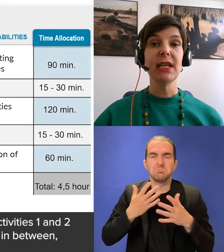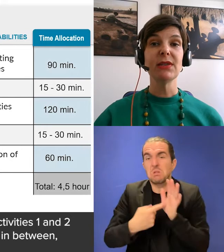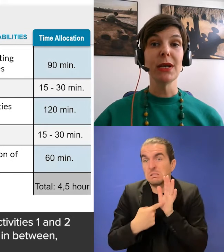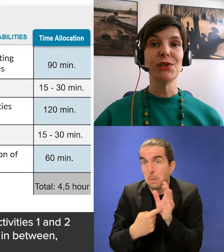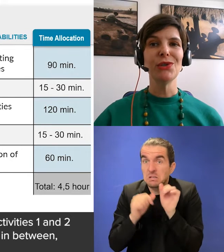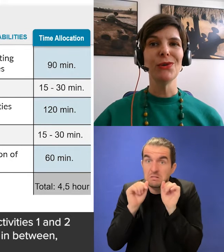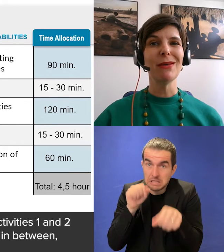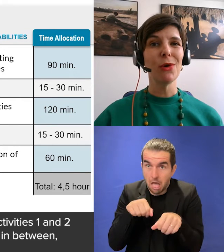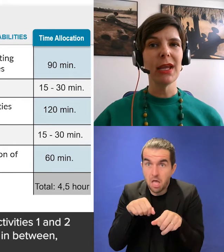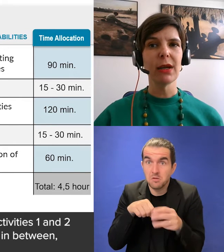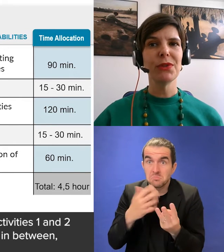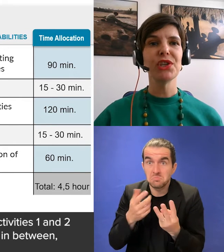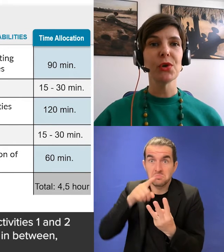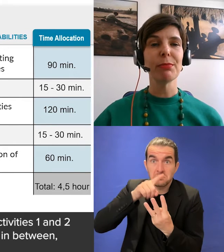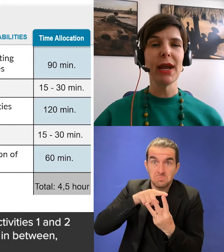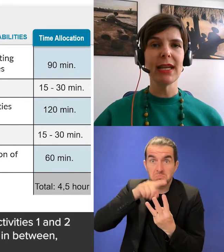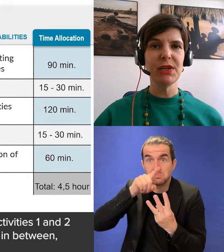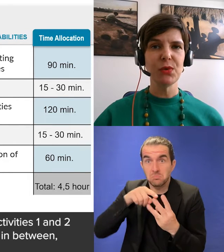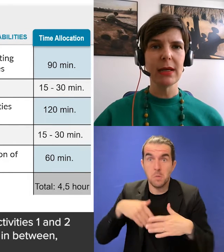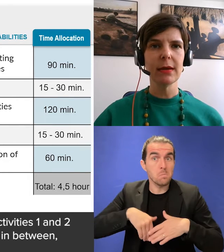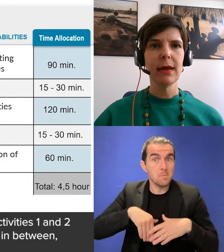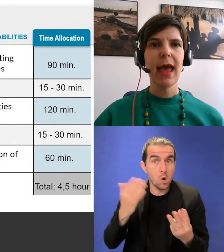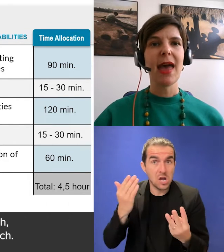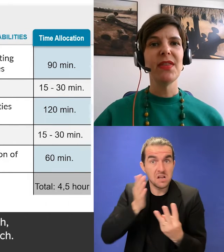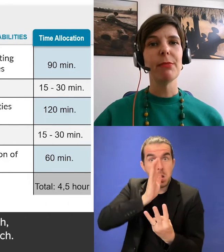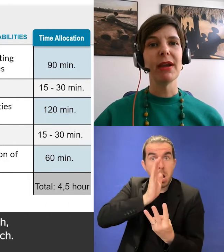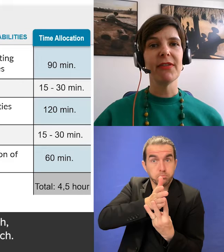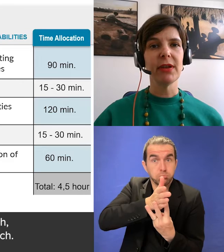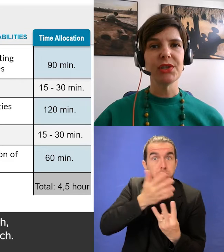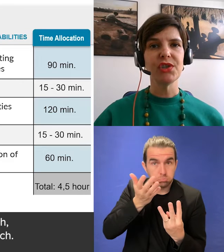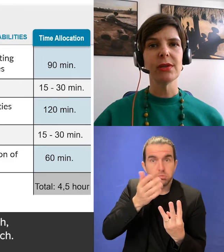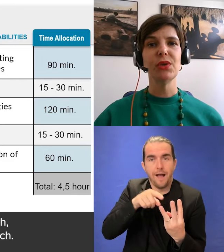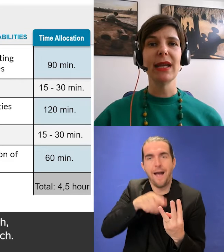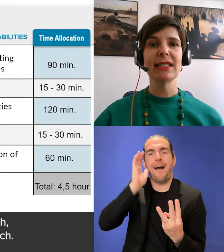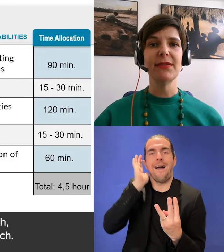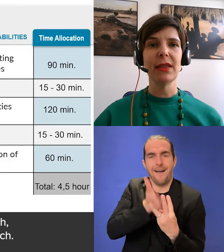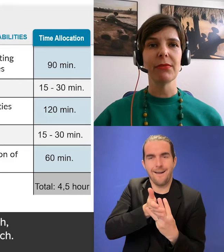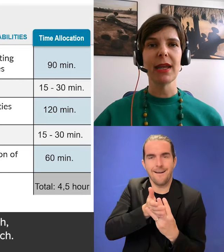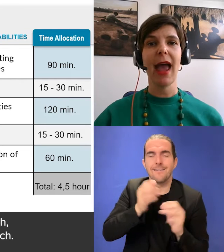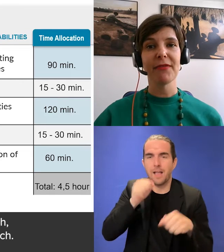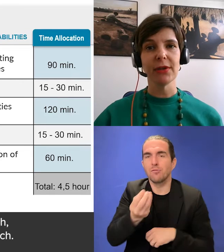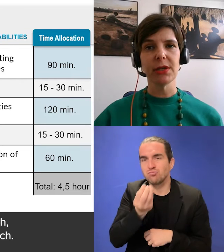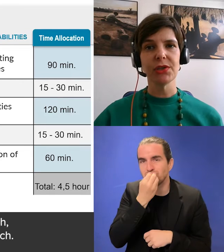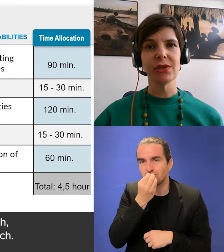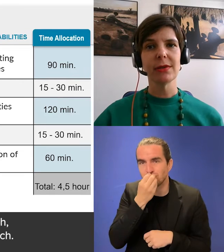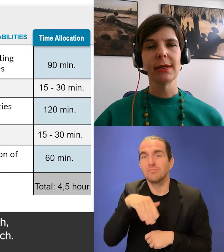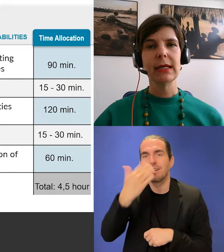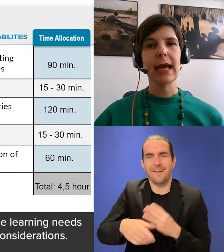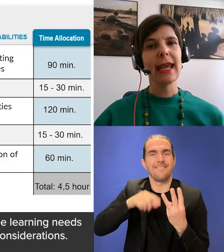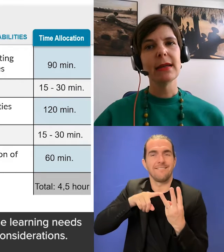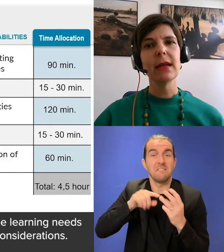complete activities 1 and 2 in the morning with a short break in between, and then a break for lunch, doing activity 3 after